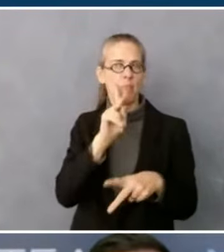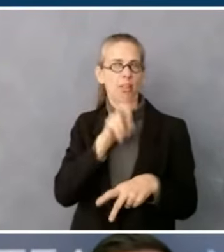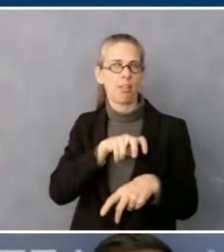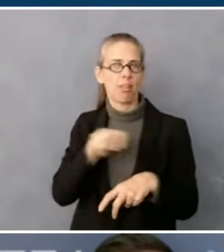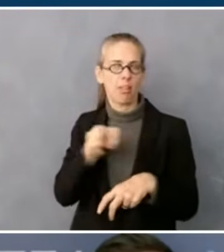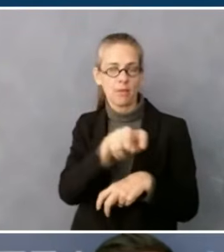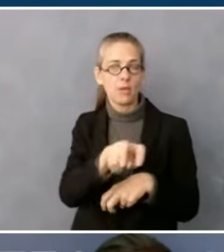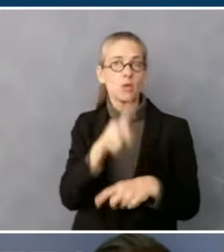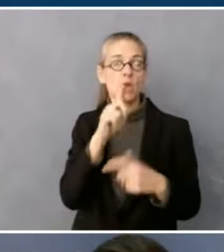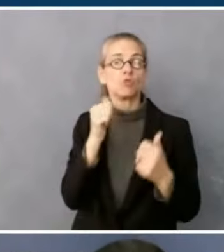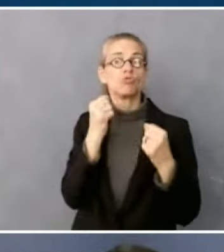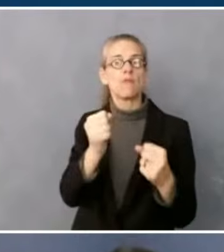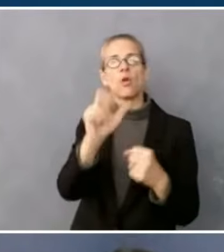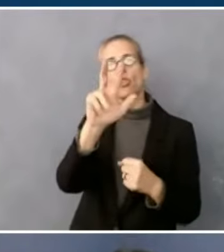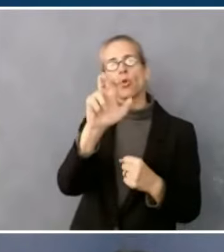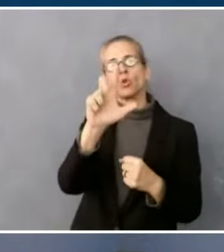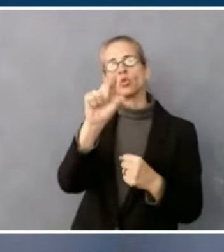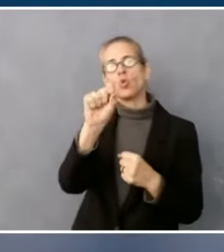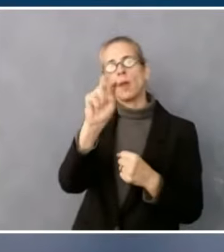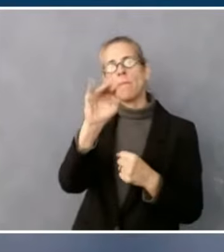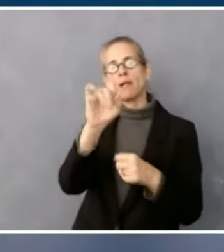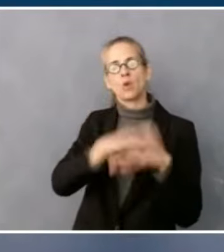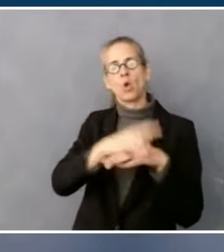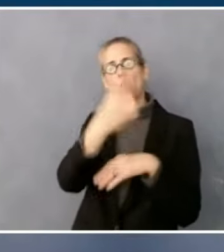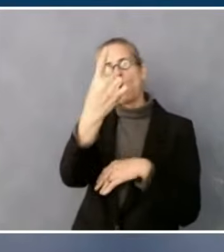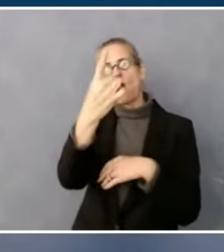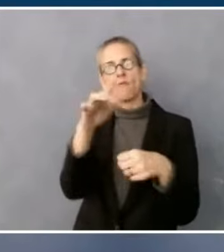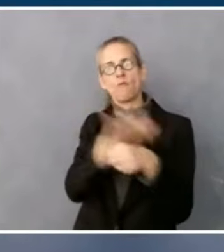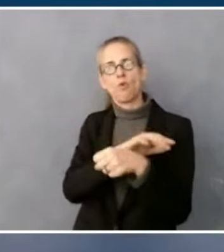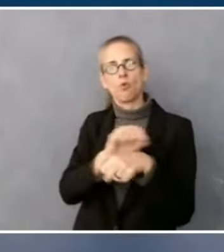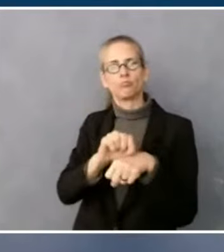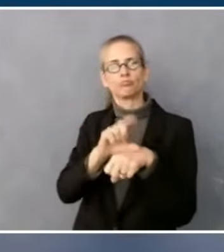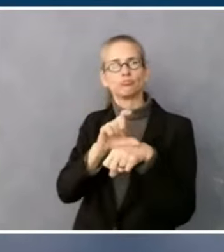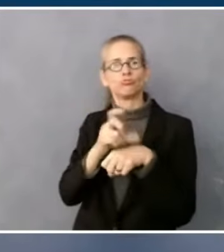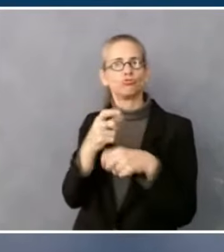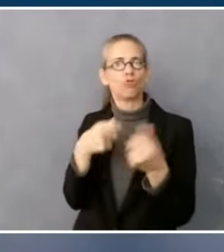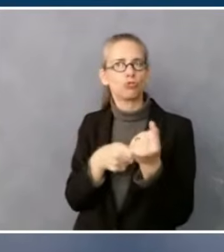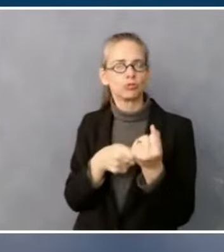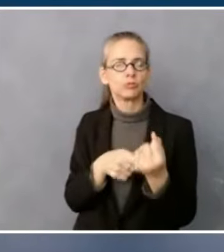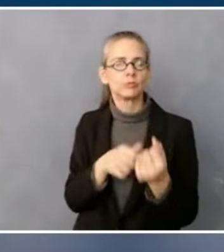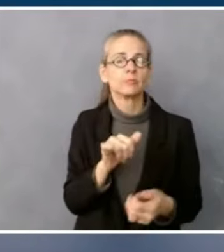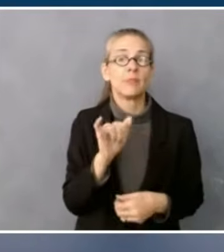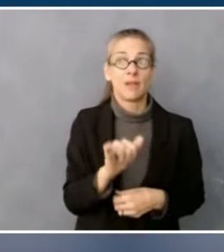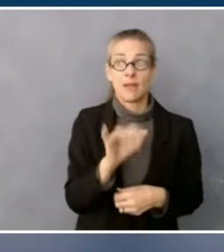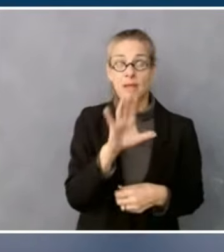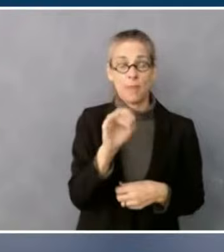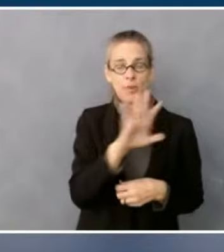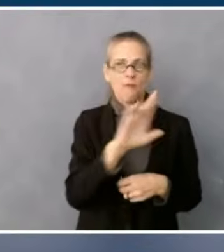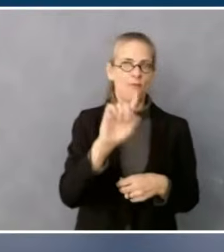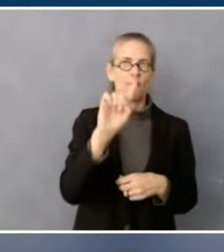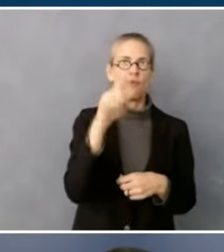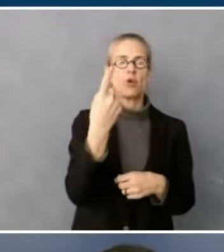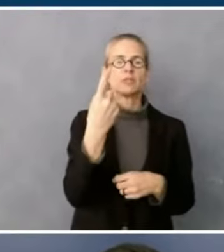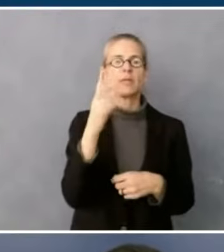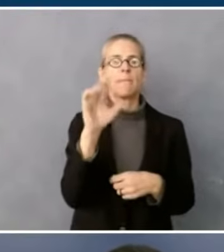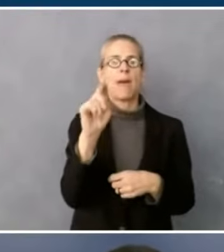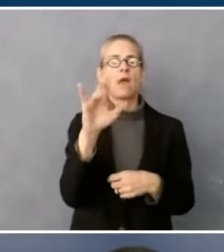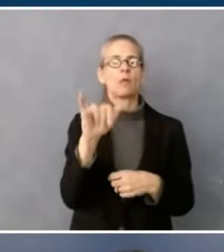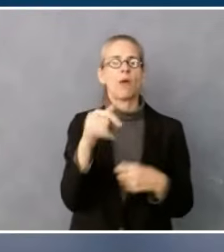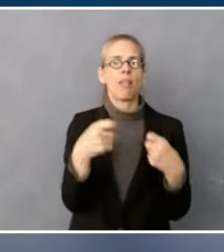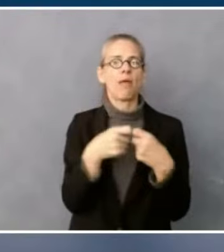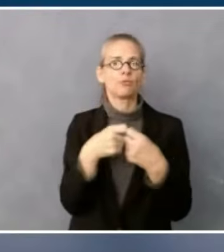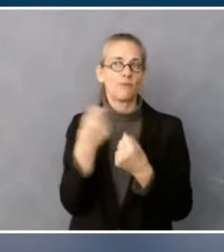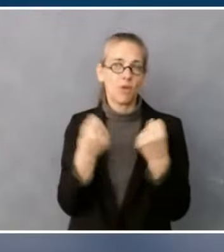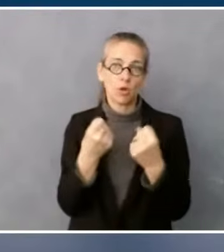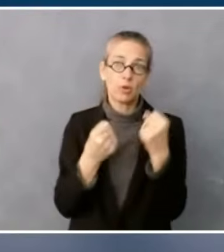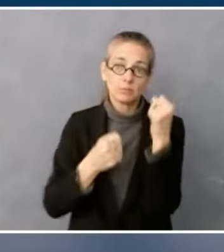320 miles on a full charge. This is both the company's first battery electric vehicle for the U.S. market and